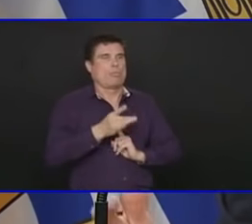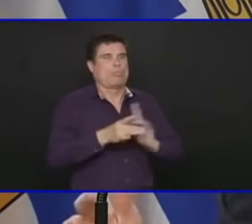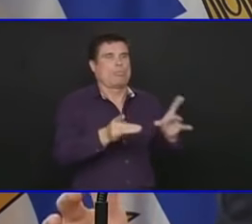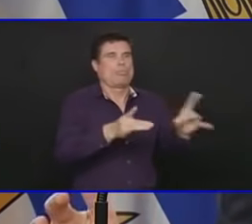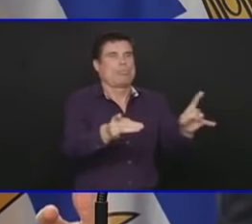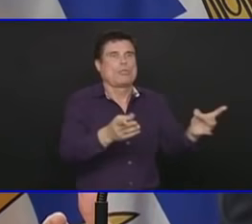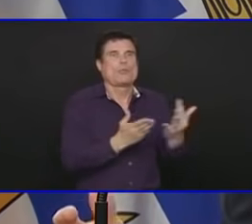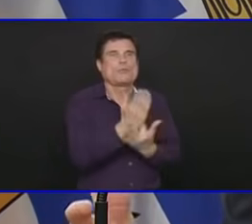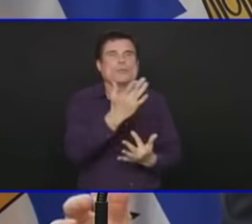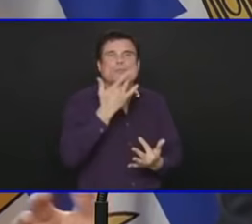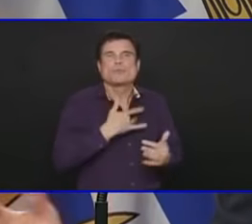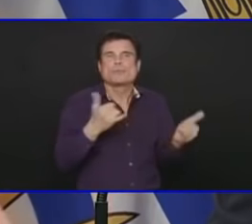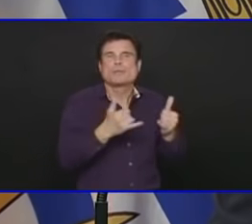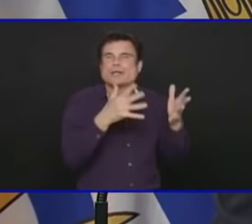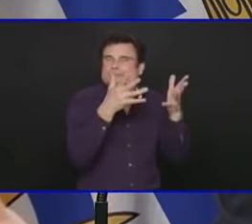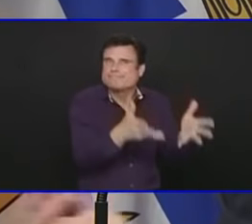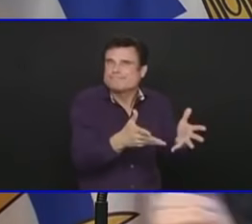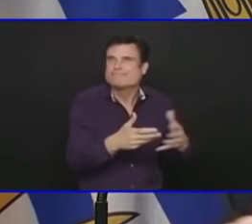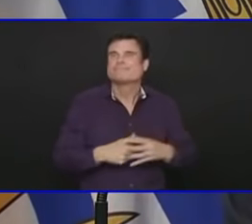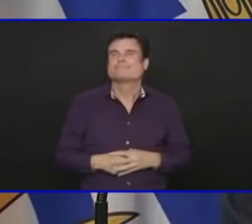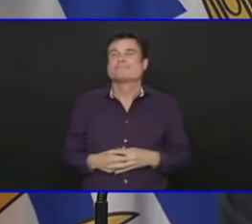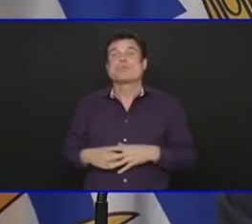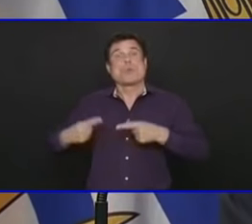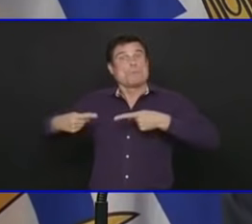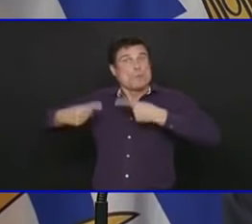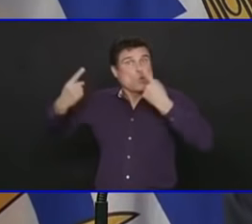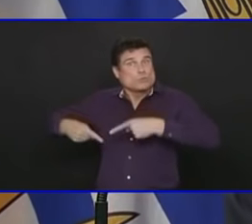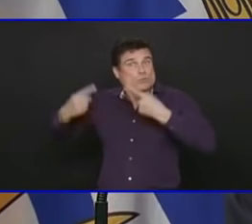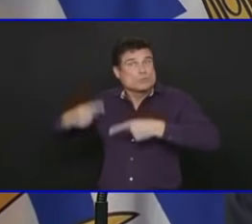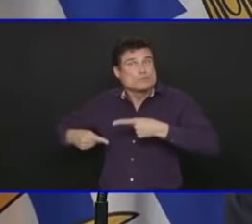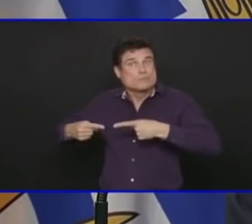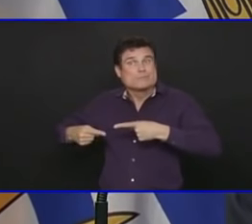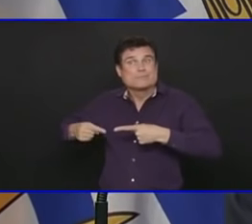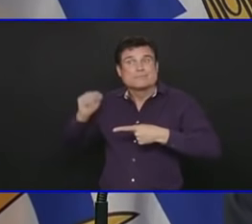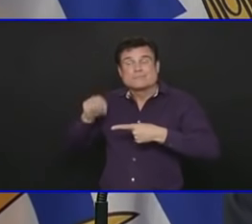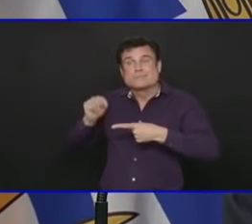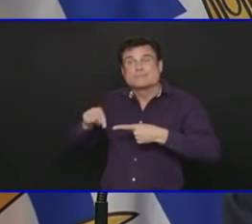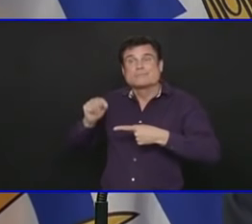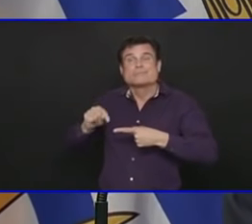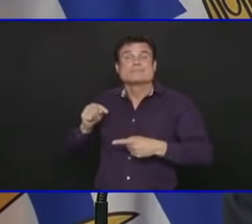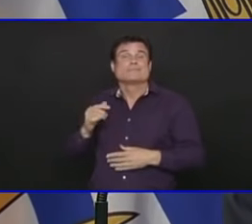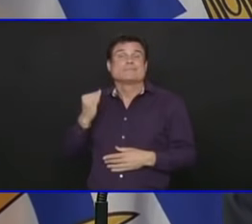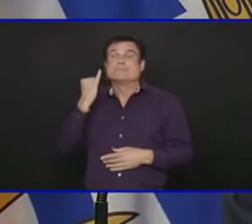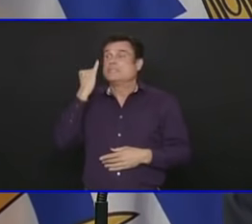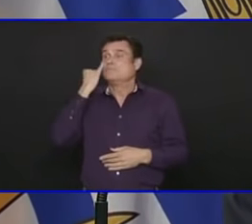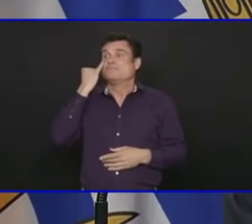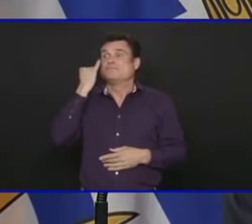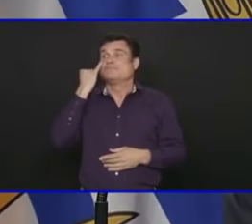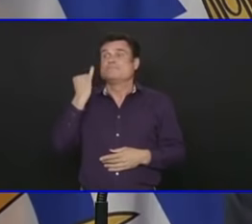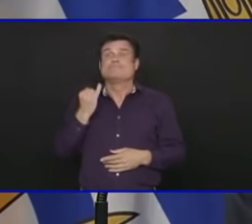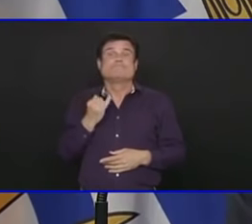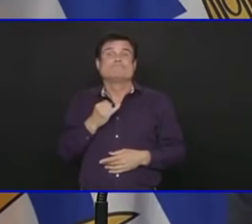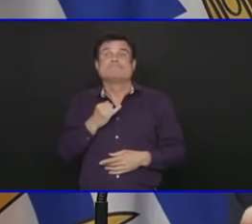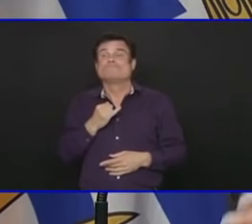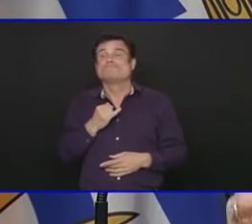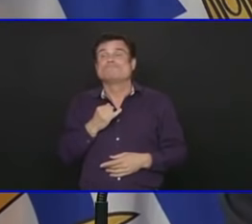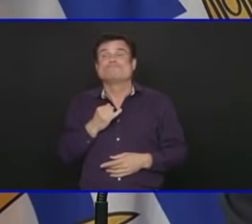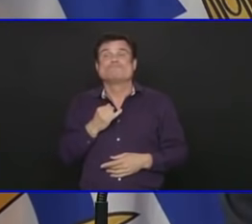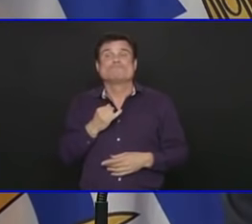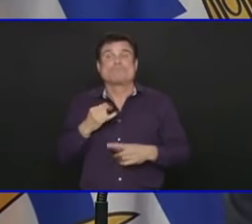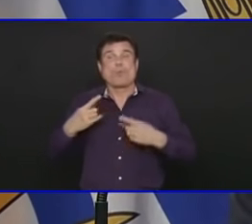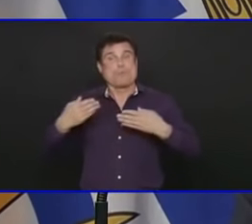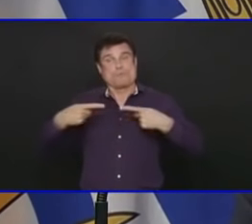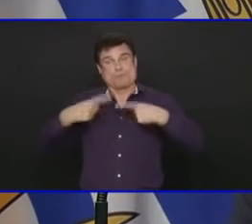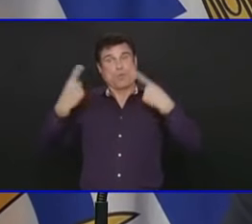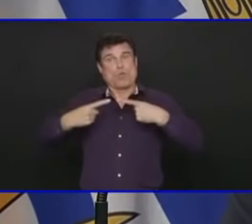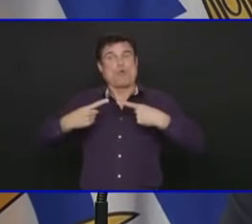zero everywhere in our province or everywhere across the country in the coming weeks. So we need to be cautious about that. We need to think as